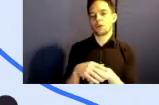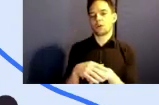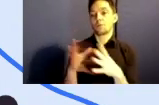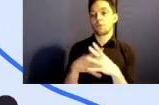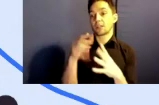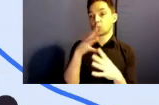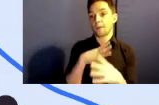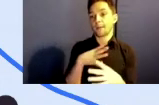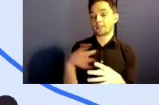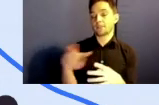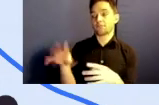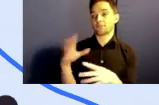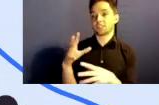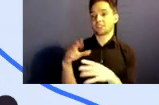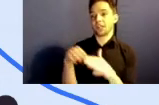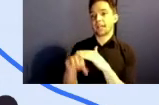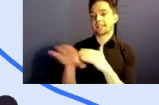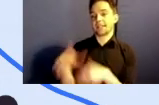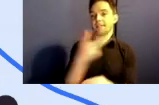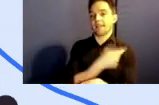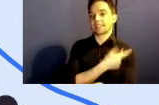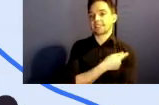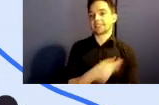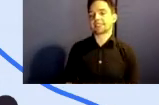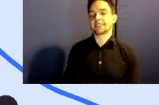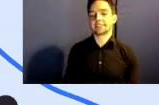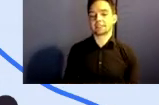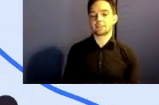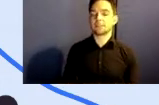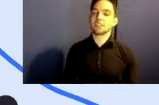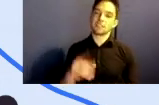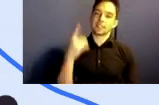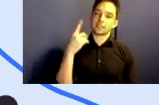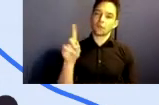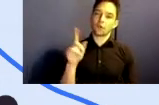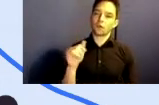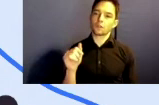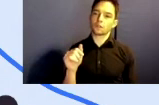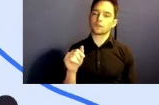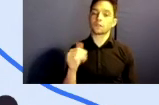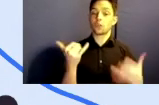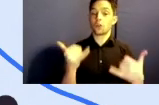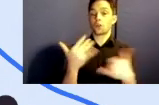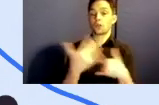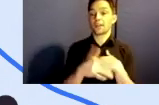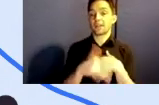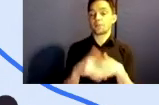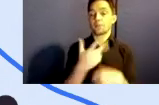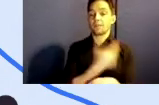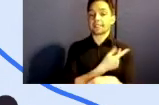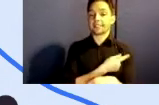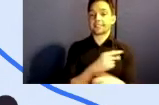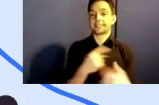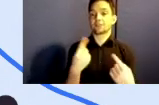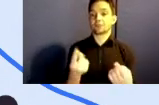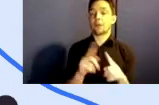women to get the vaccine. This is for the current available vaccines.